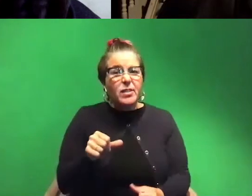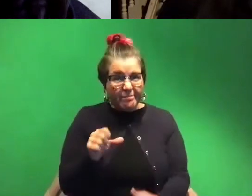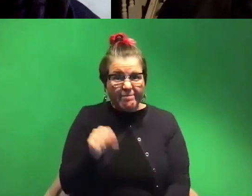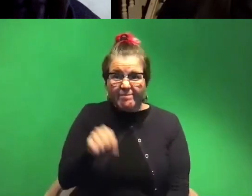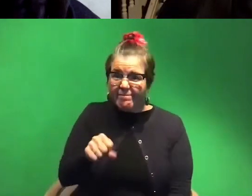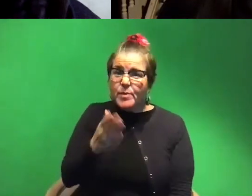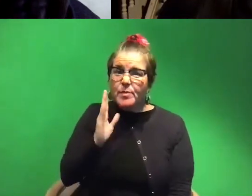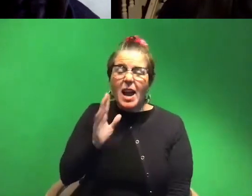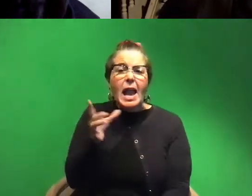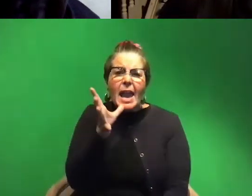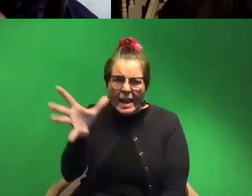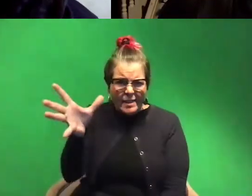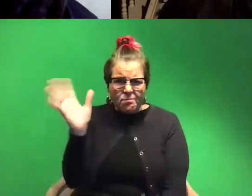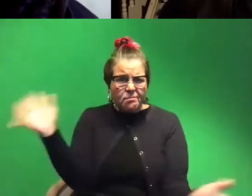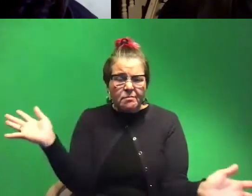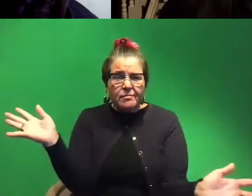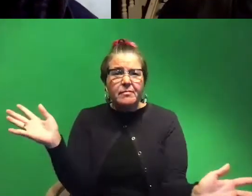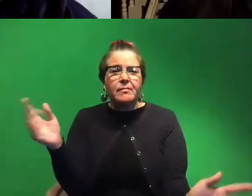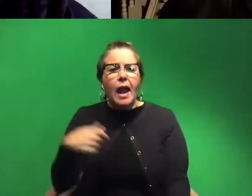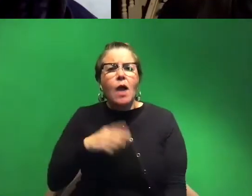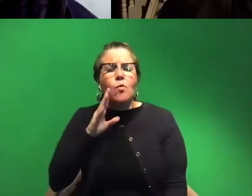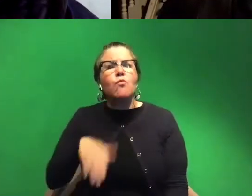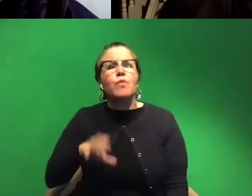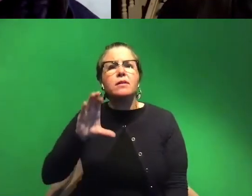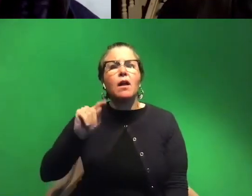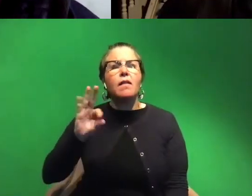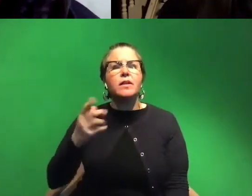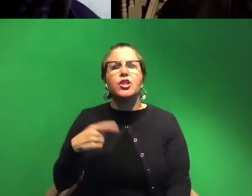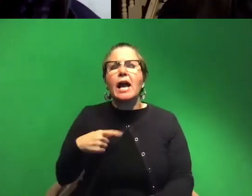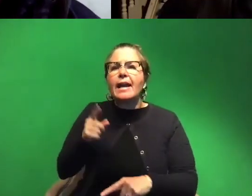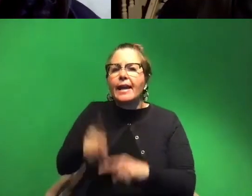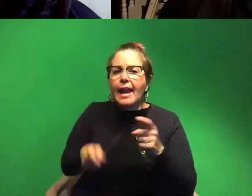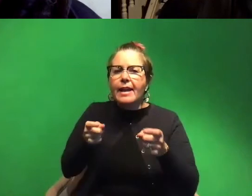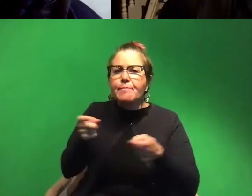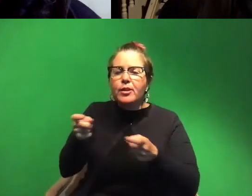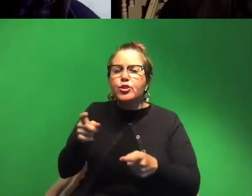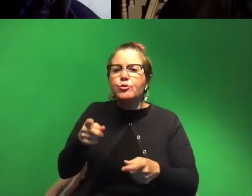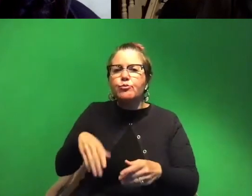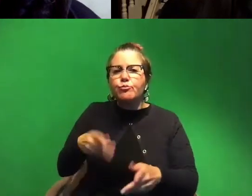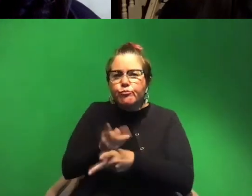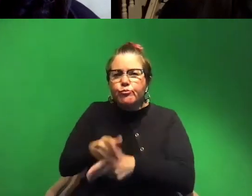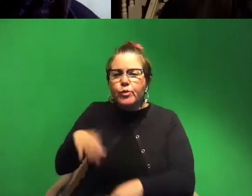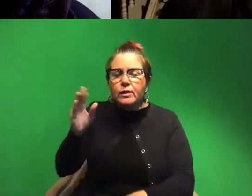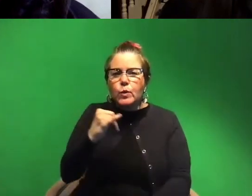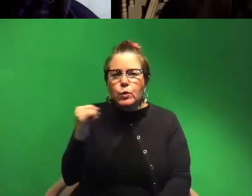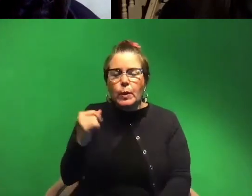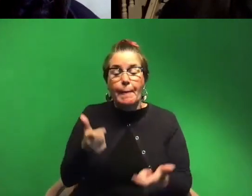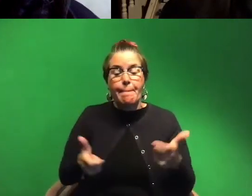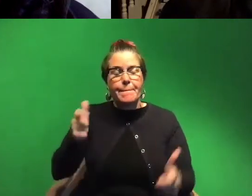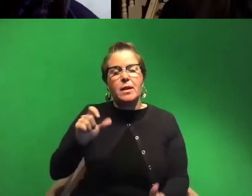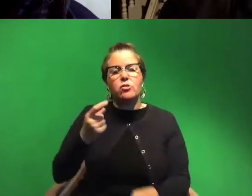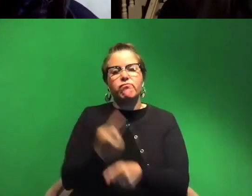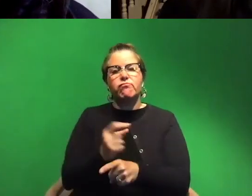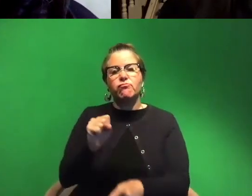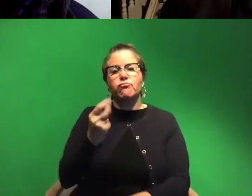shrimp. I hate them so. I will raise cuttlefish. I can't manage to raise mysids. When they get a little bit bigger, you can move to shore shrimp and